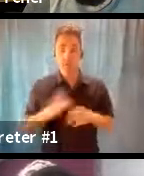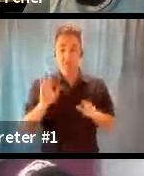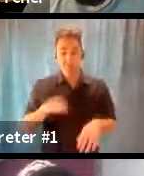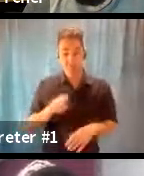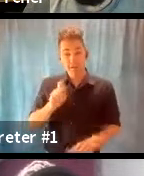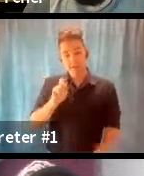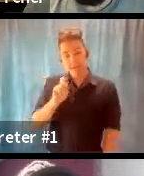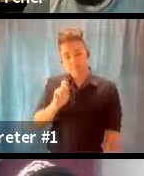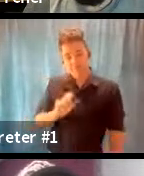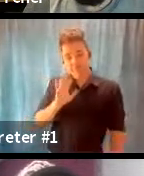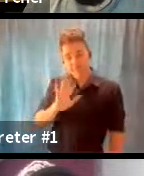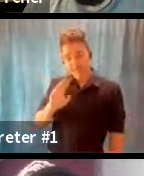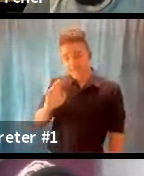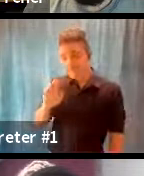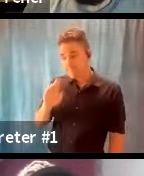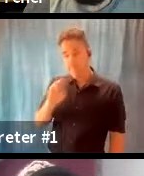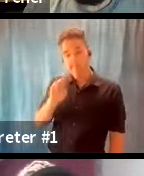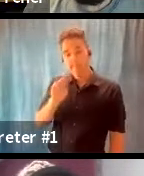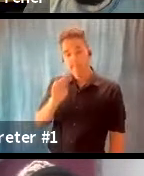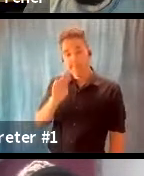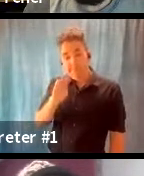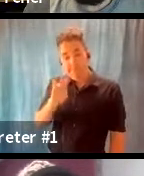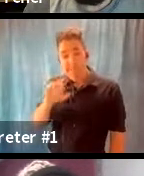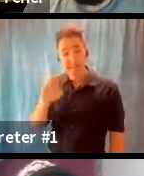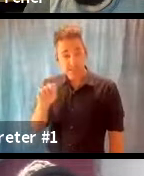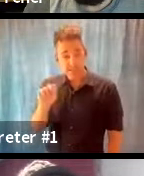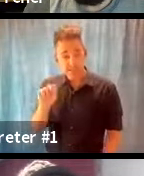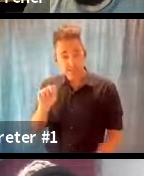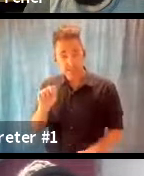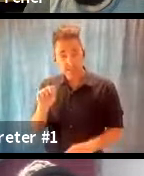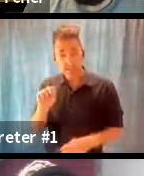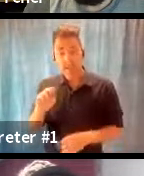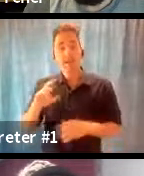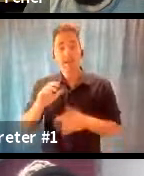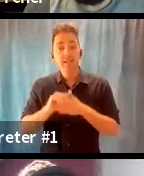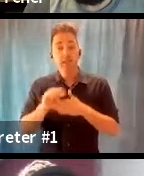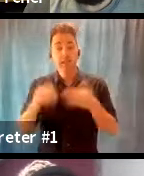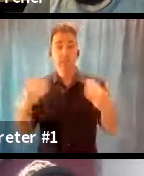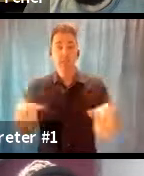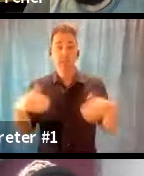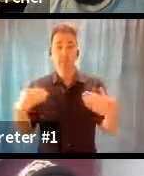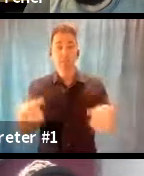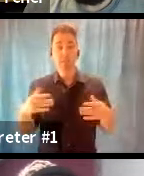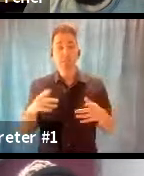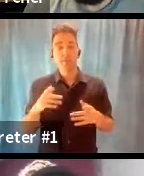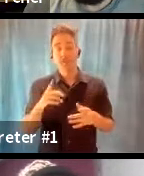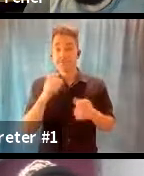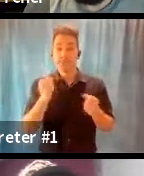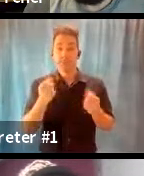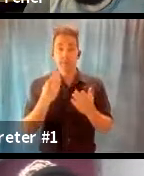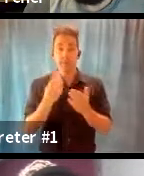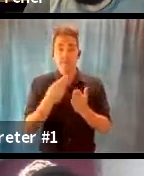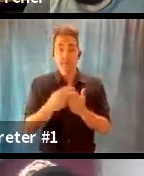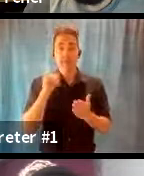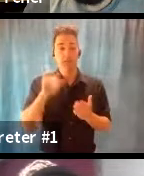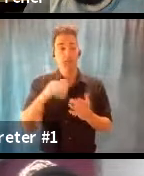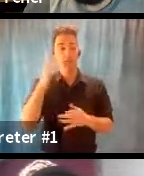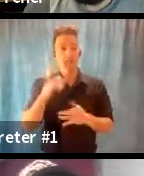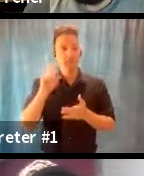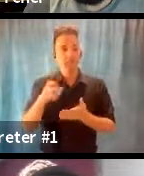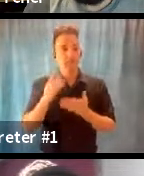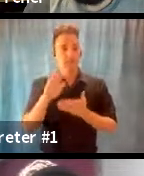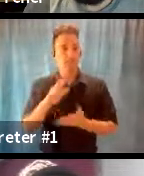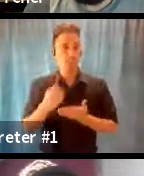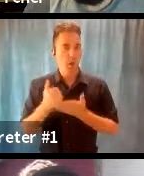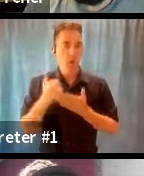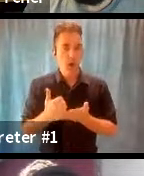for the city to allocate alone, so we need your help. That's why I plan to allocate a portion of the funds through this